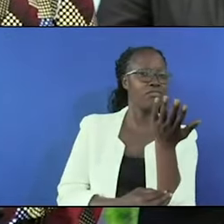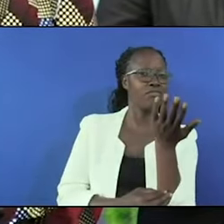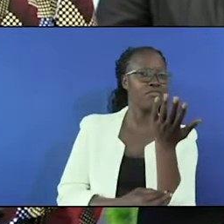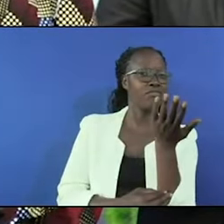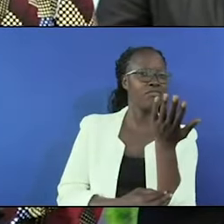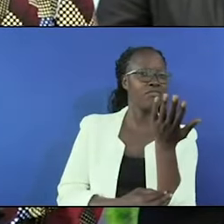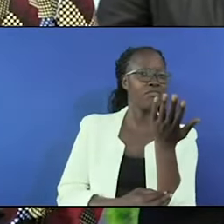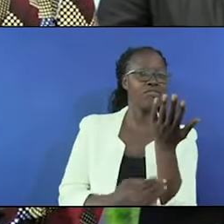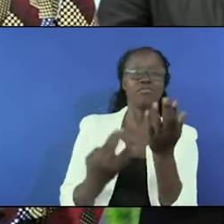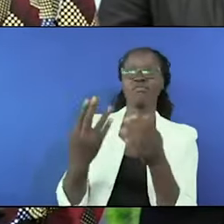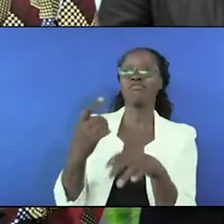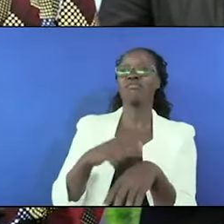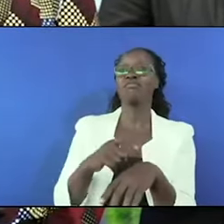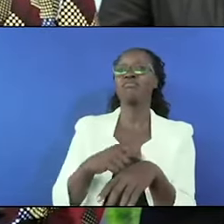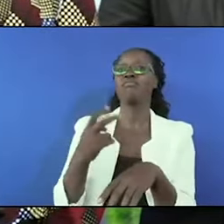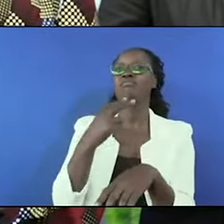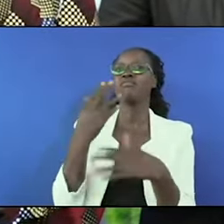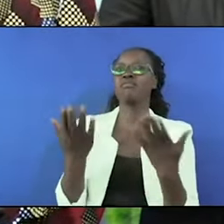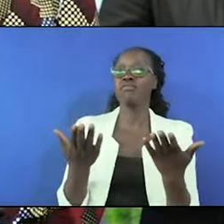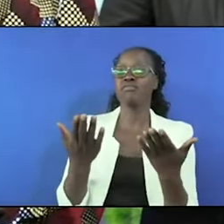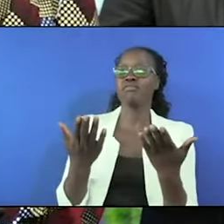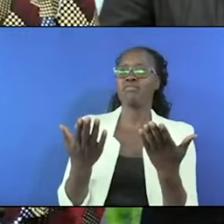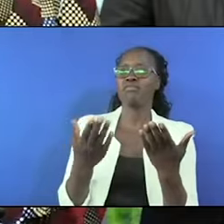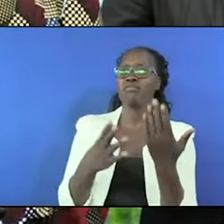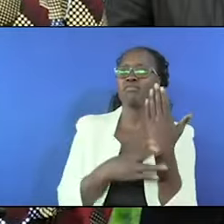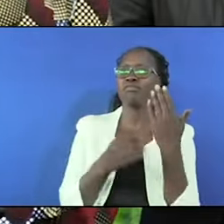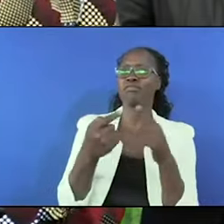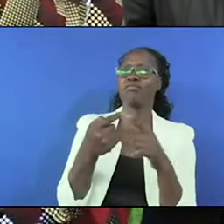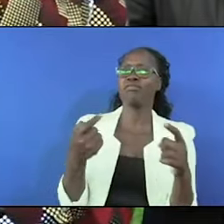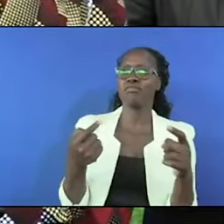and four times whoever he has stolen from,